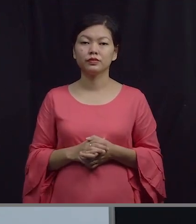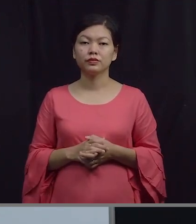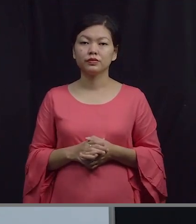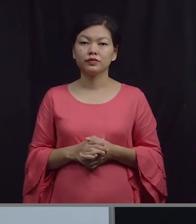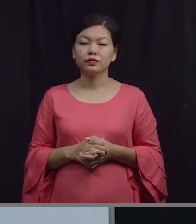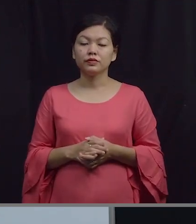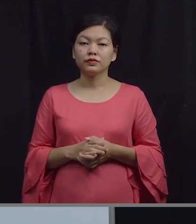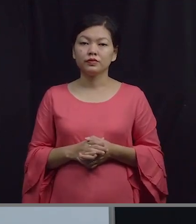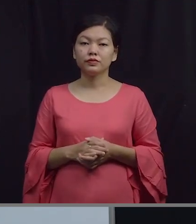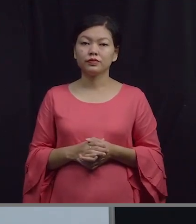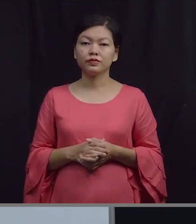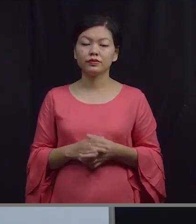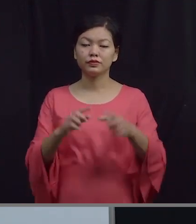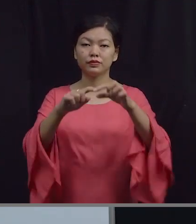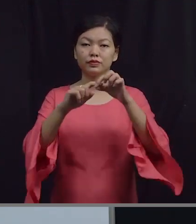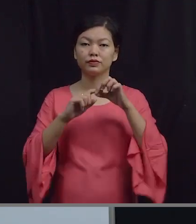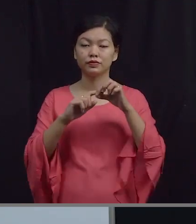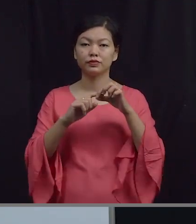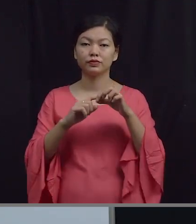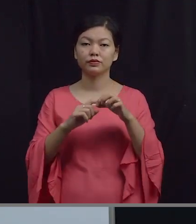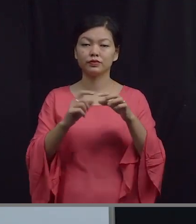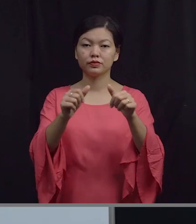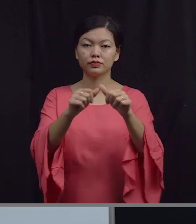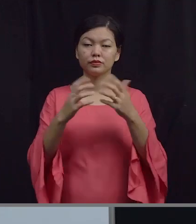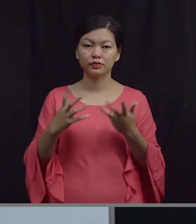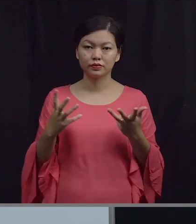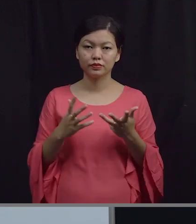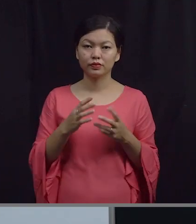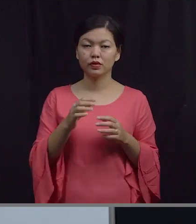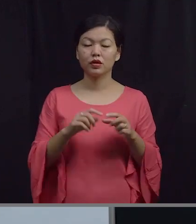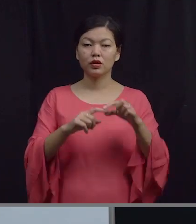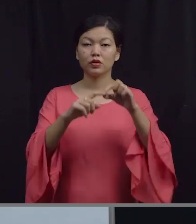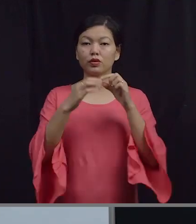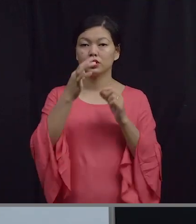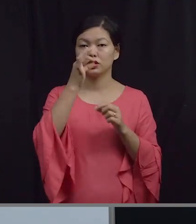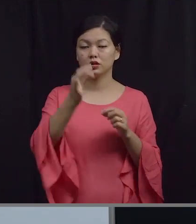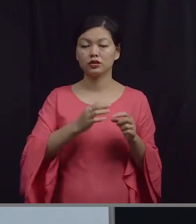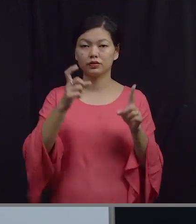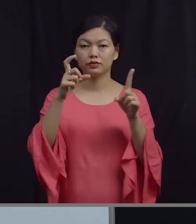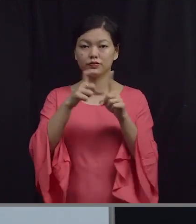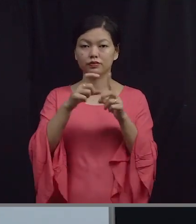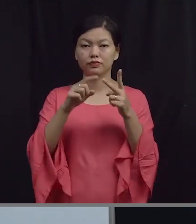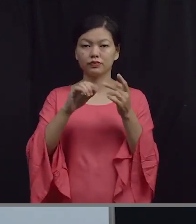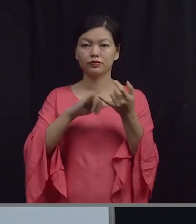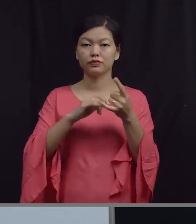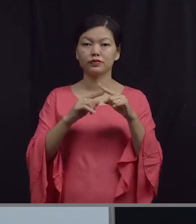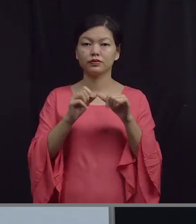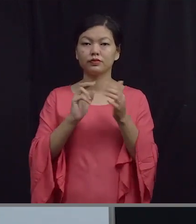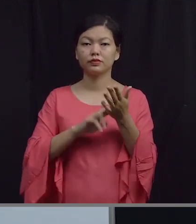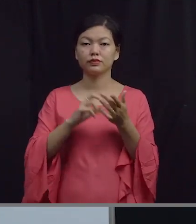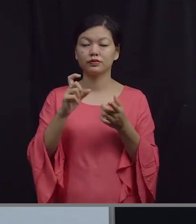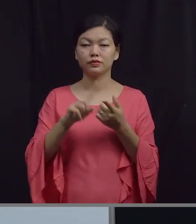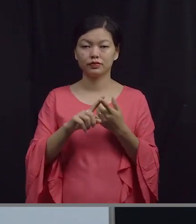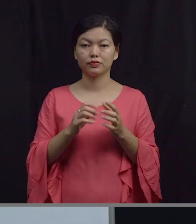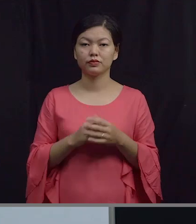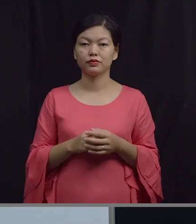are asking at what distance we have to place the screen to get the image. It means that indirectly they are asking the image distance, means at